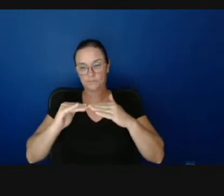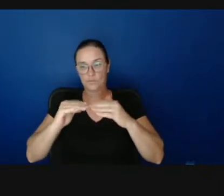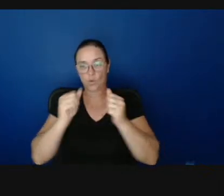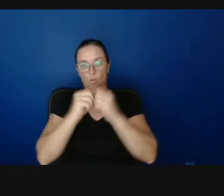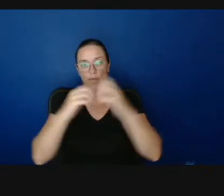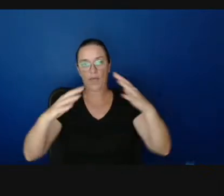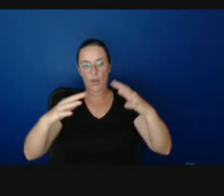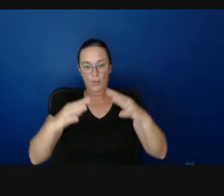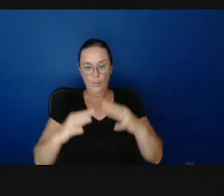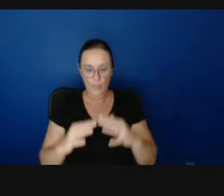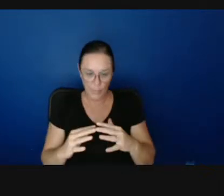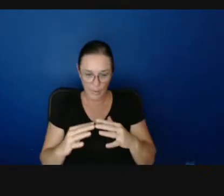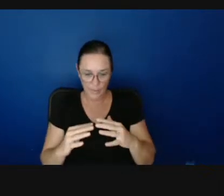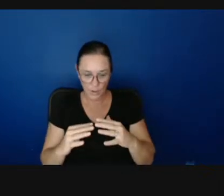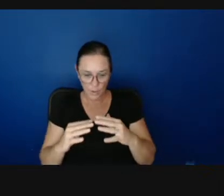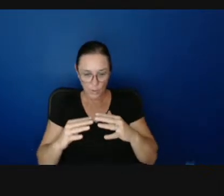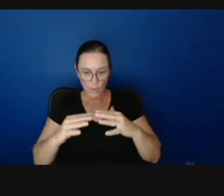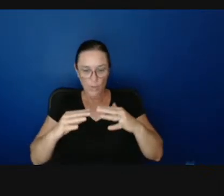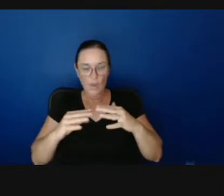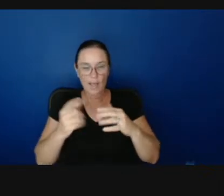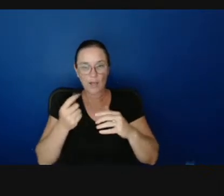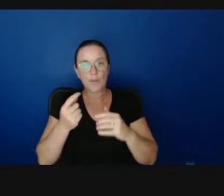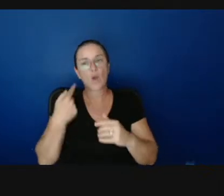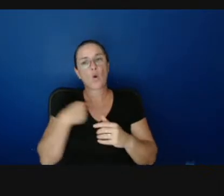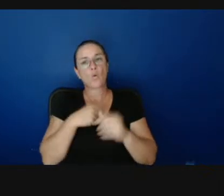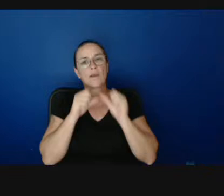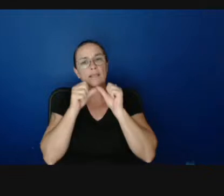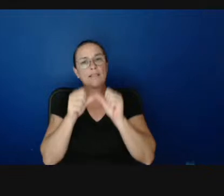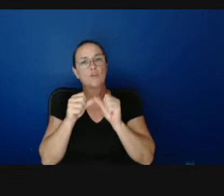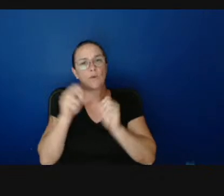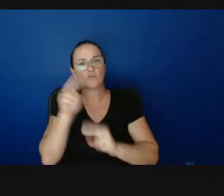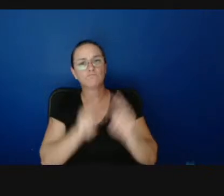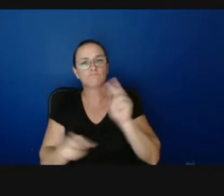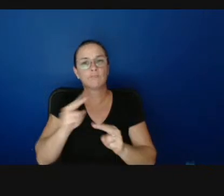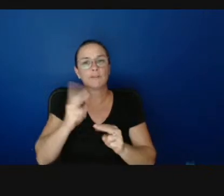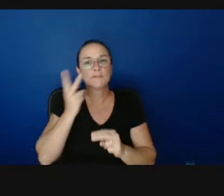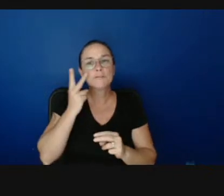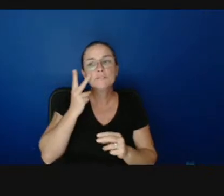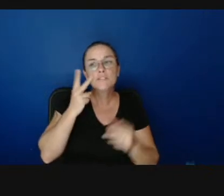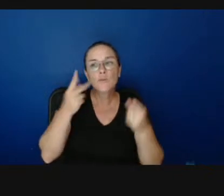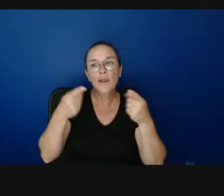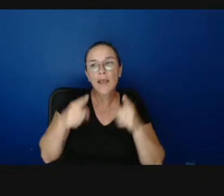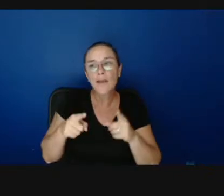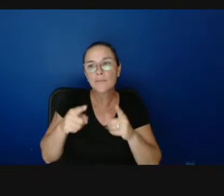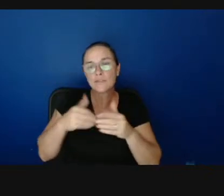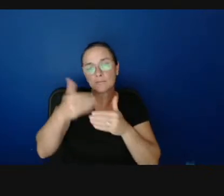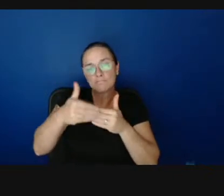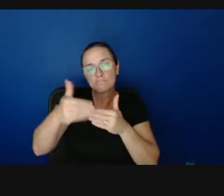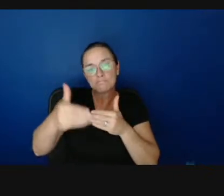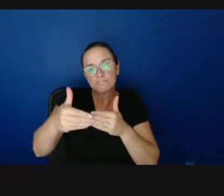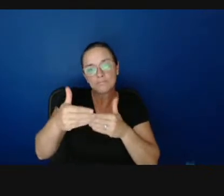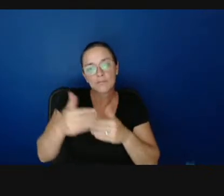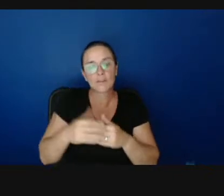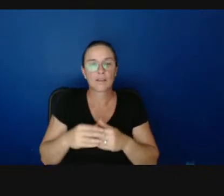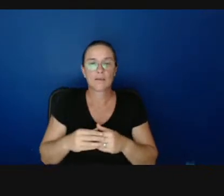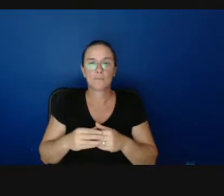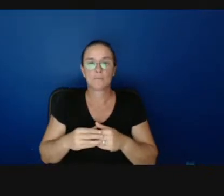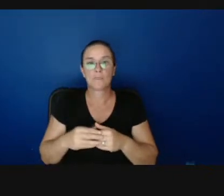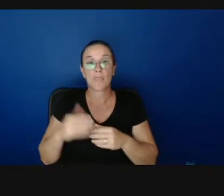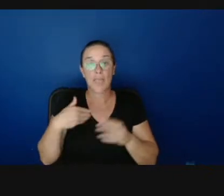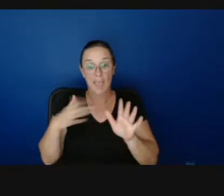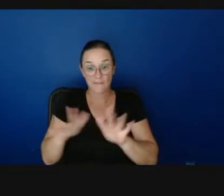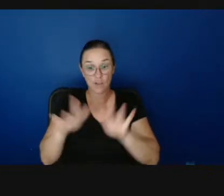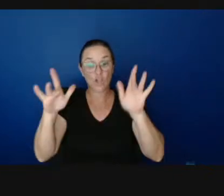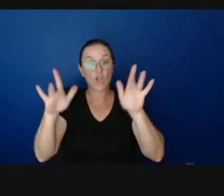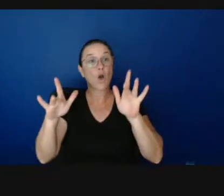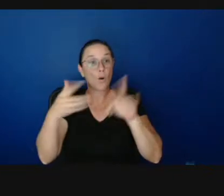deformation. So we're continuing to monitor and see what comes in the next days. There is glow from the